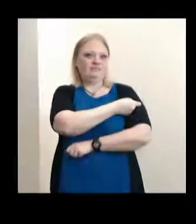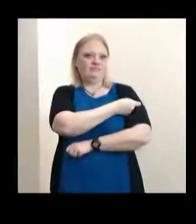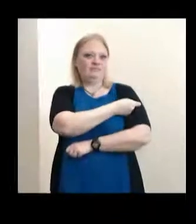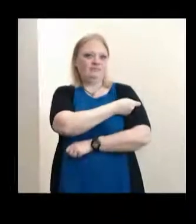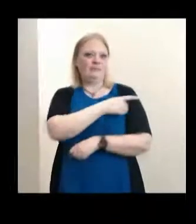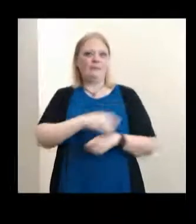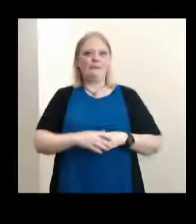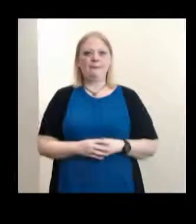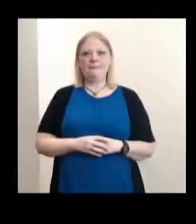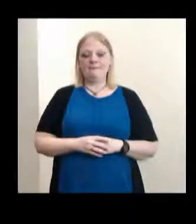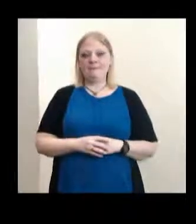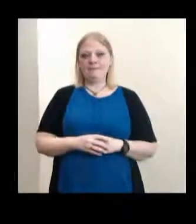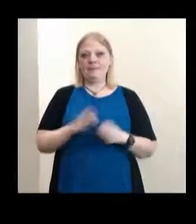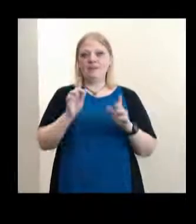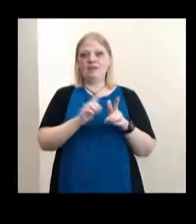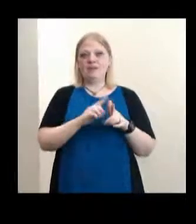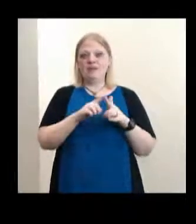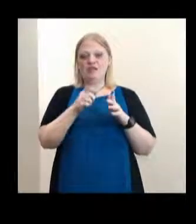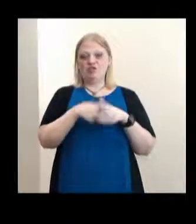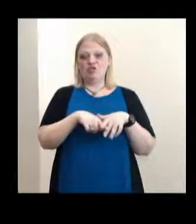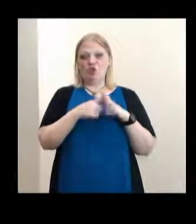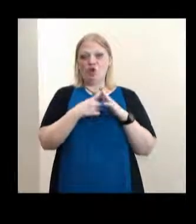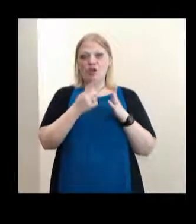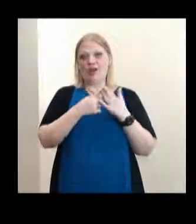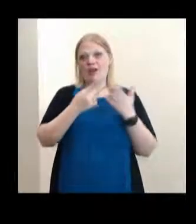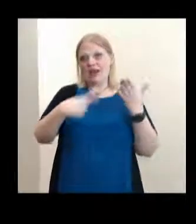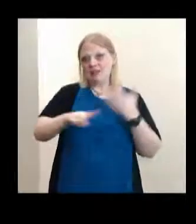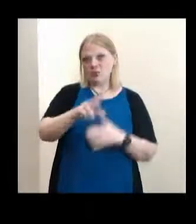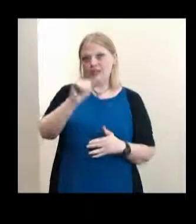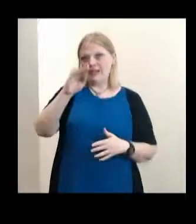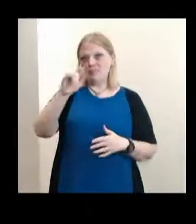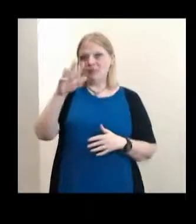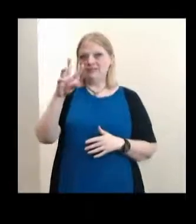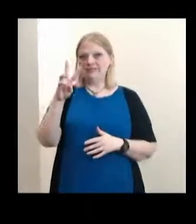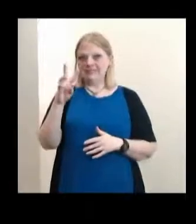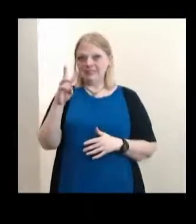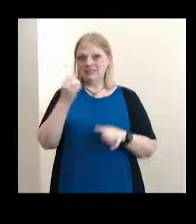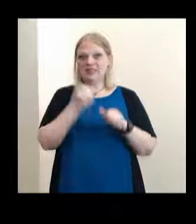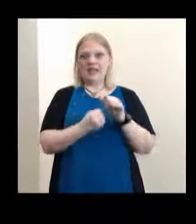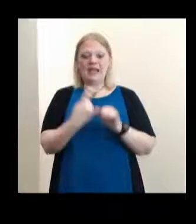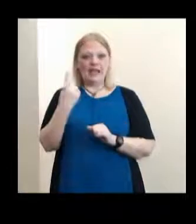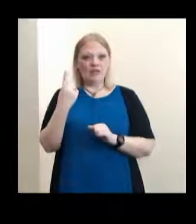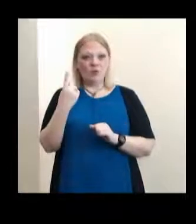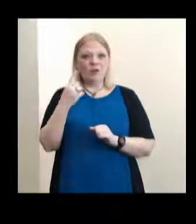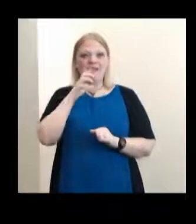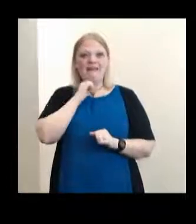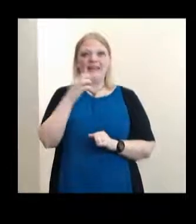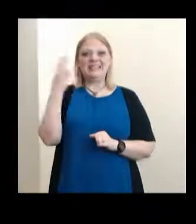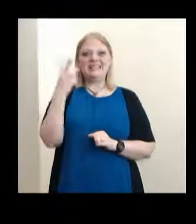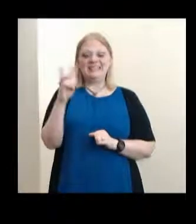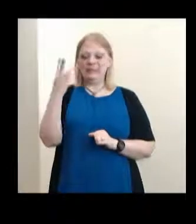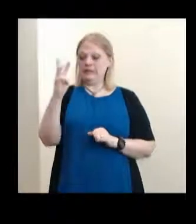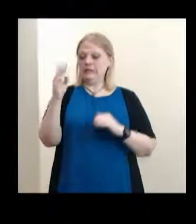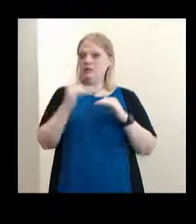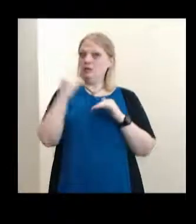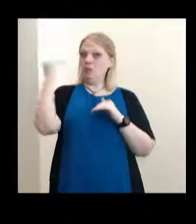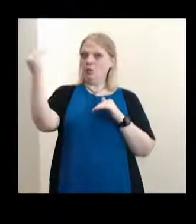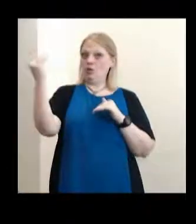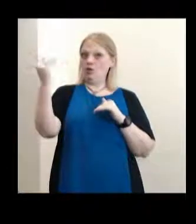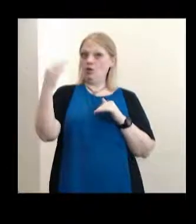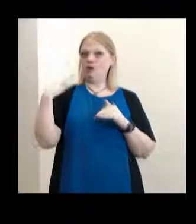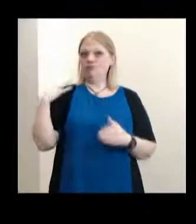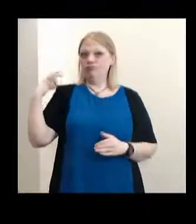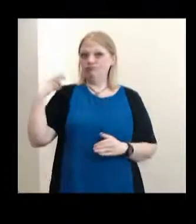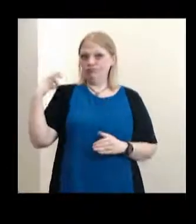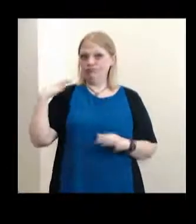COVID-19 vaccine. And then starting a week from today, on April 6th, everybody who is 16 years and older is eligible